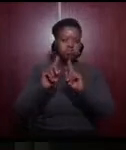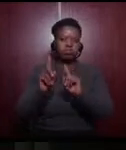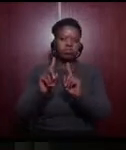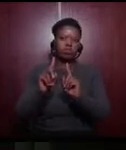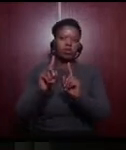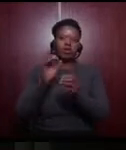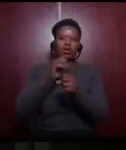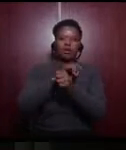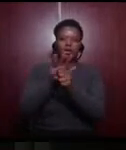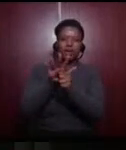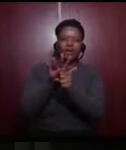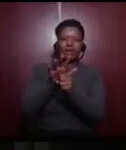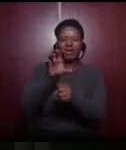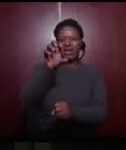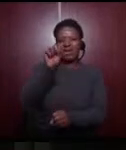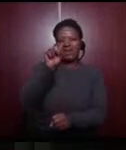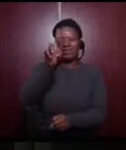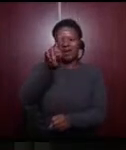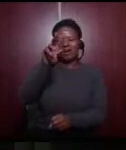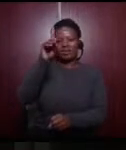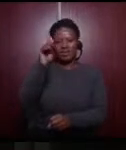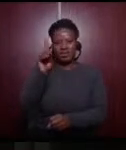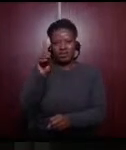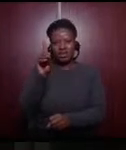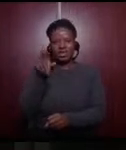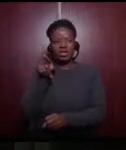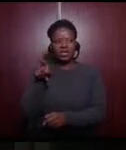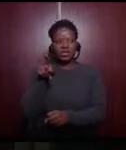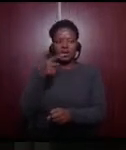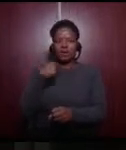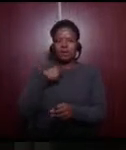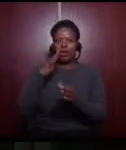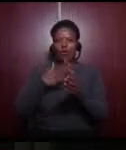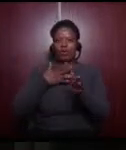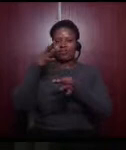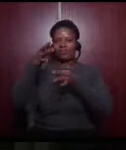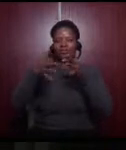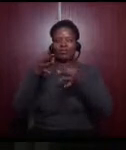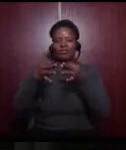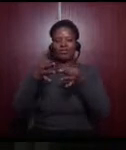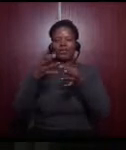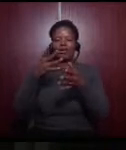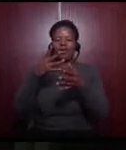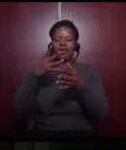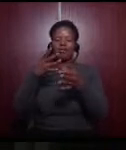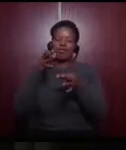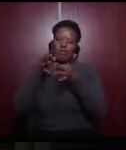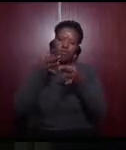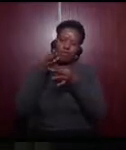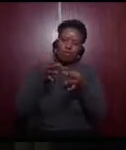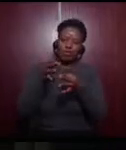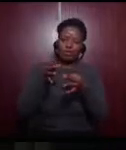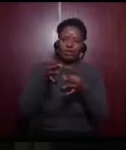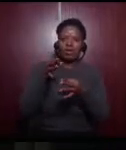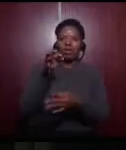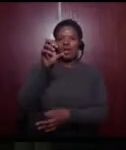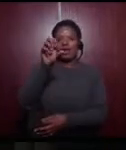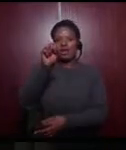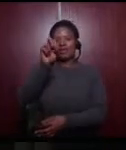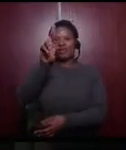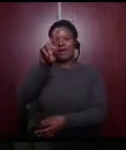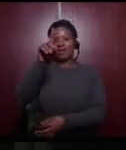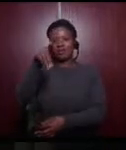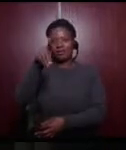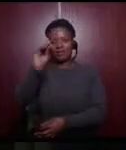COVID SRD. I wanted to indicate, because I noted it to say the SRD as it stands